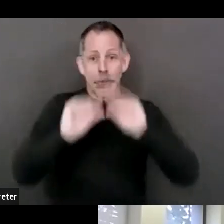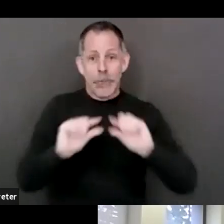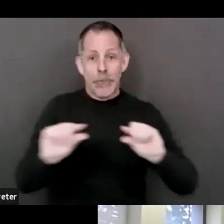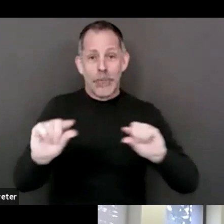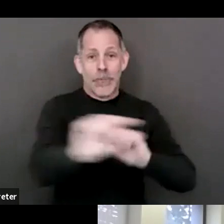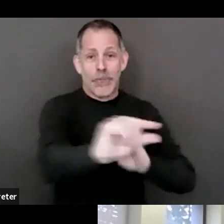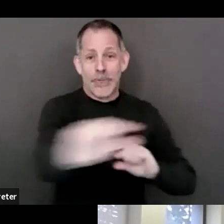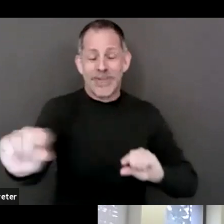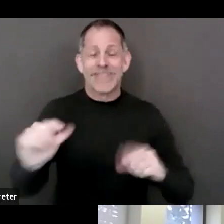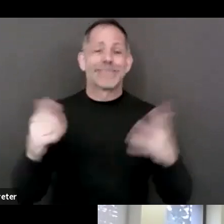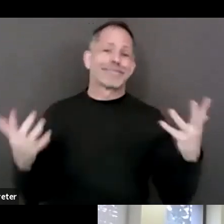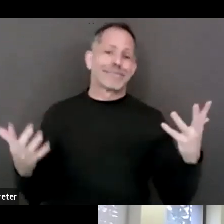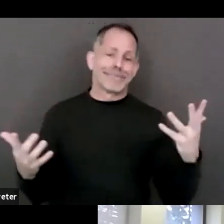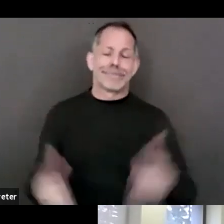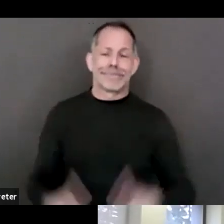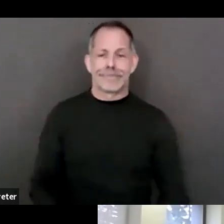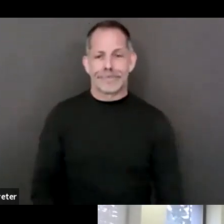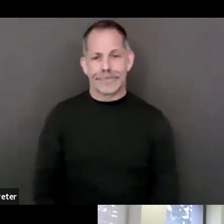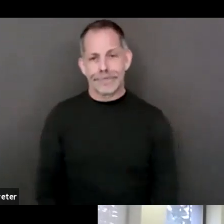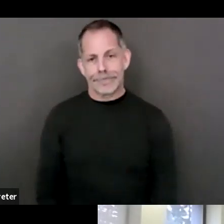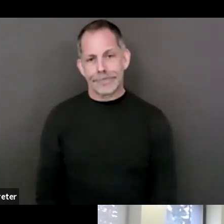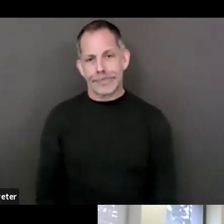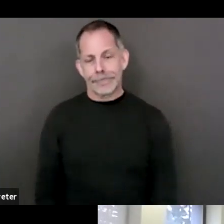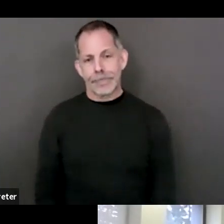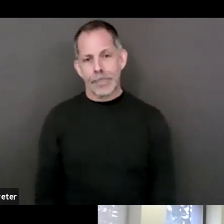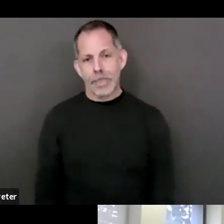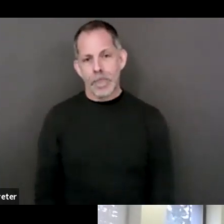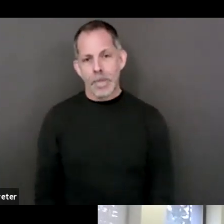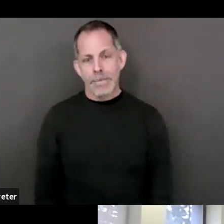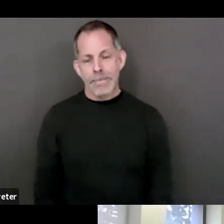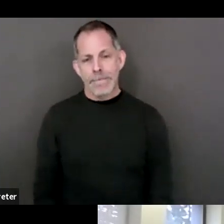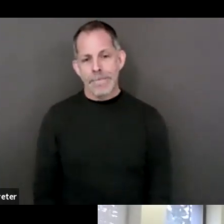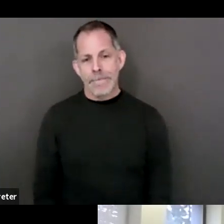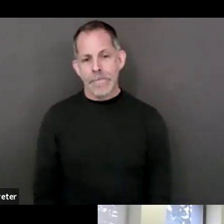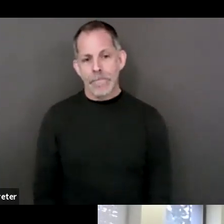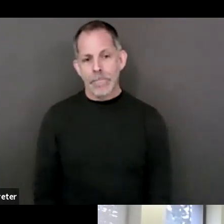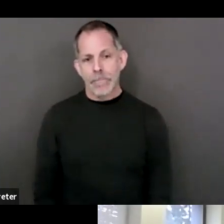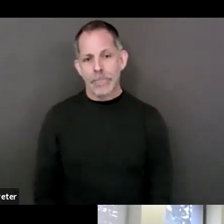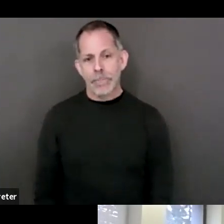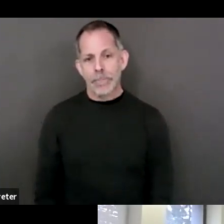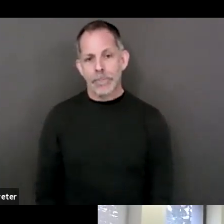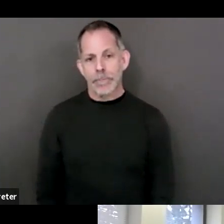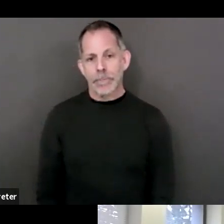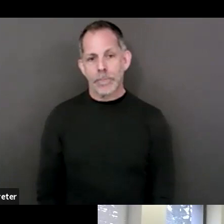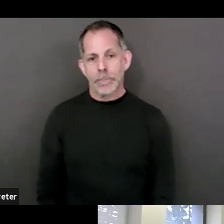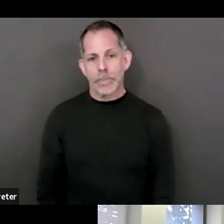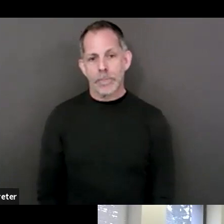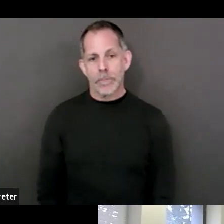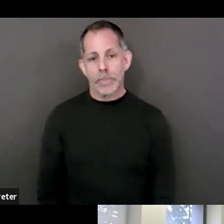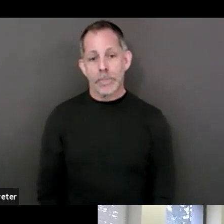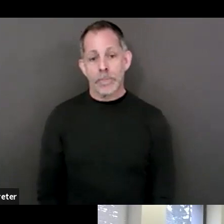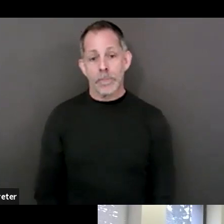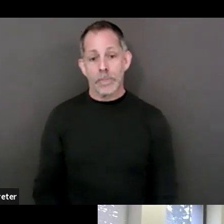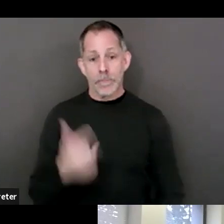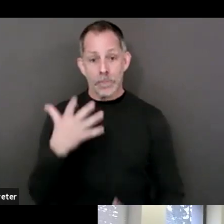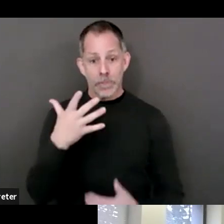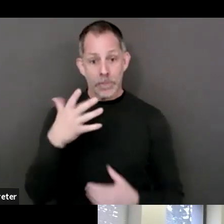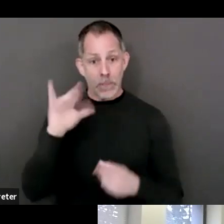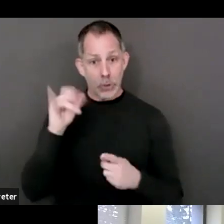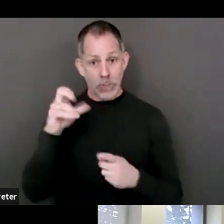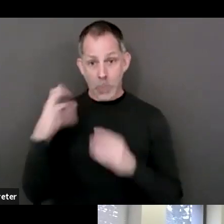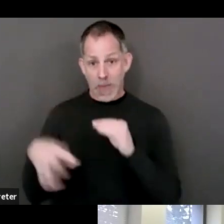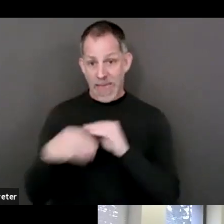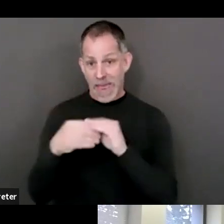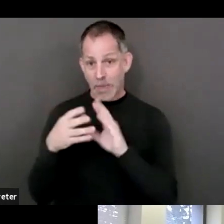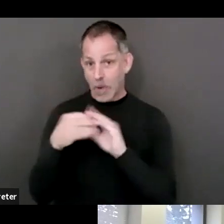right now. Jason, did you have anything to add to that? Yeah, just a couple. There's Dr.